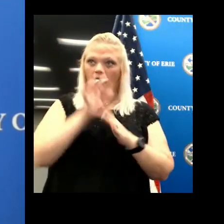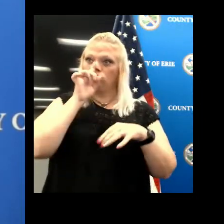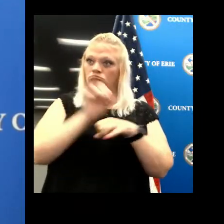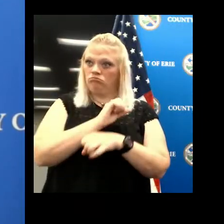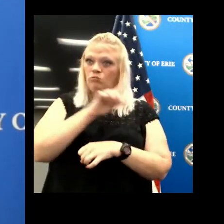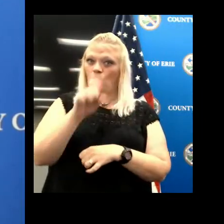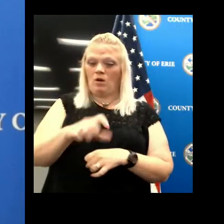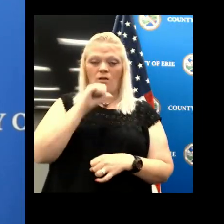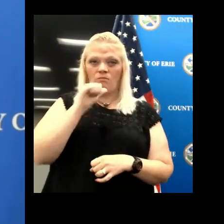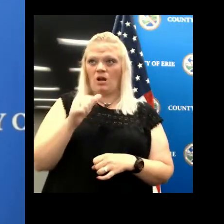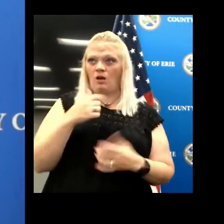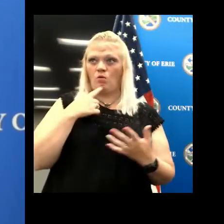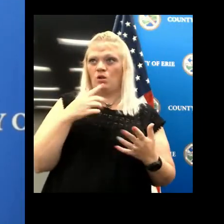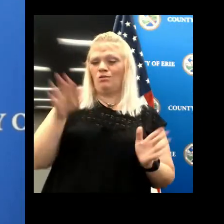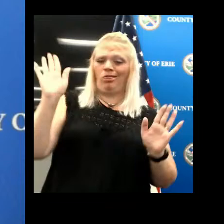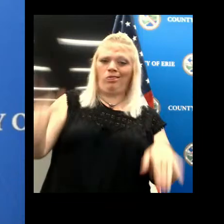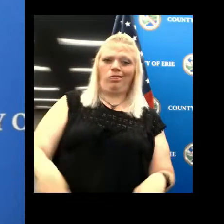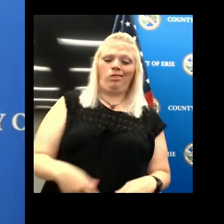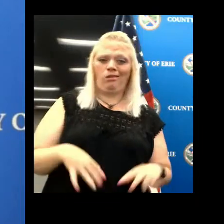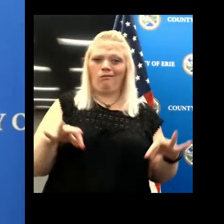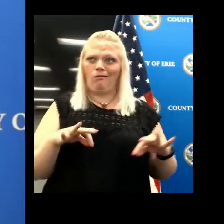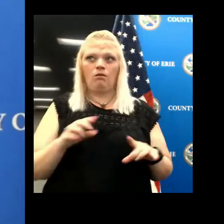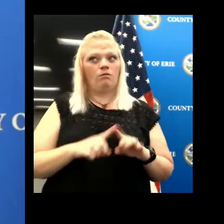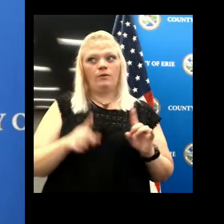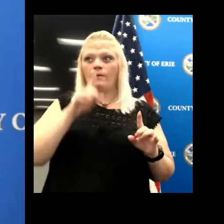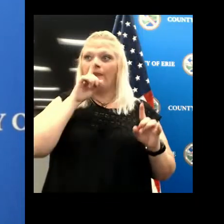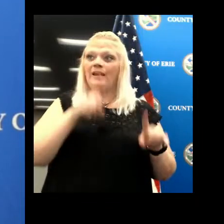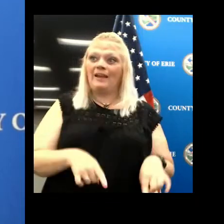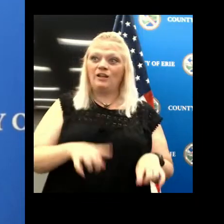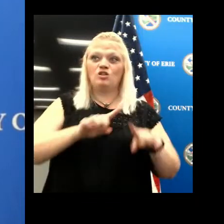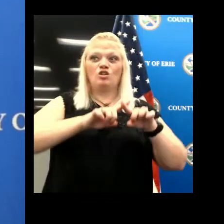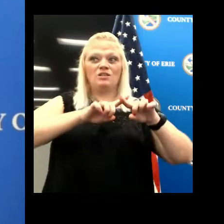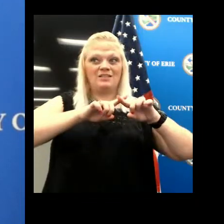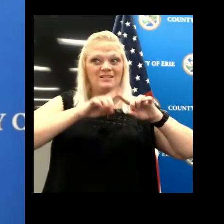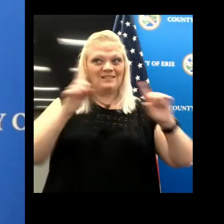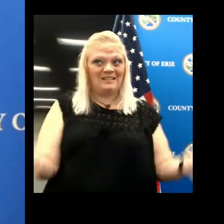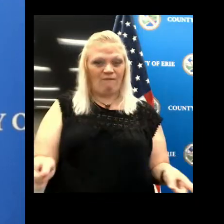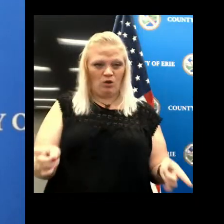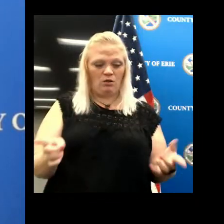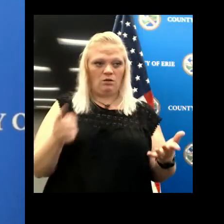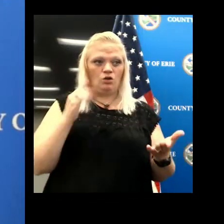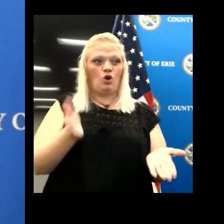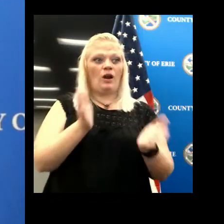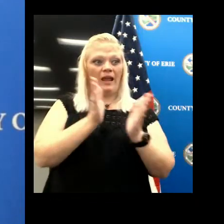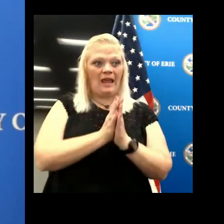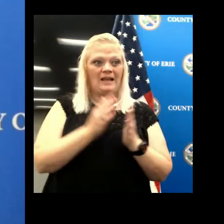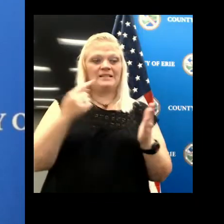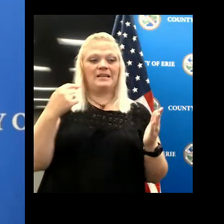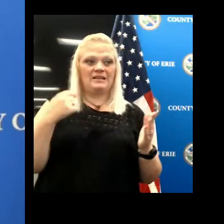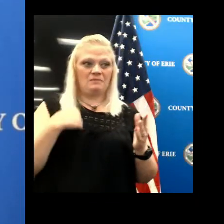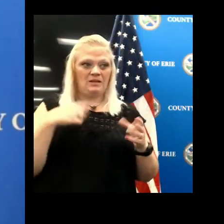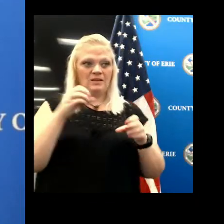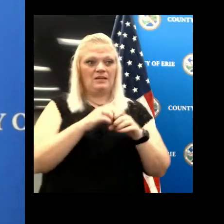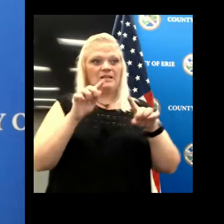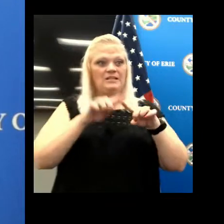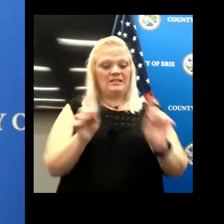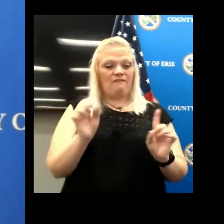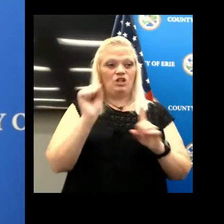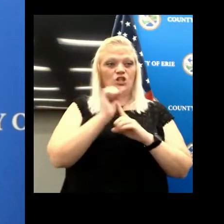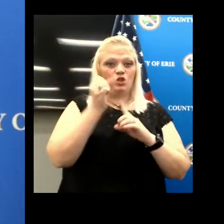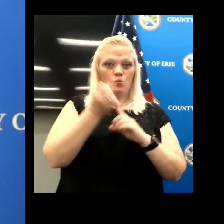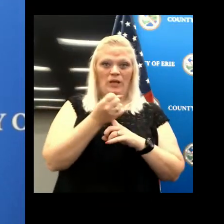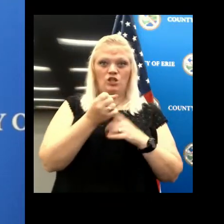not going to deny the questions are legitimate, but the answer is different. You're asking me to, in a different situation,